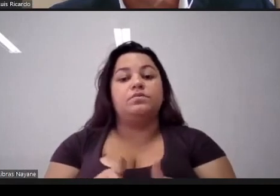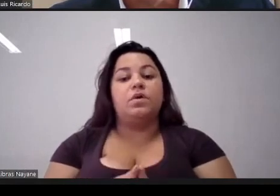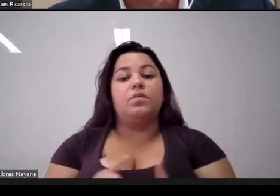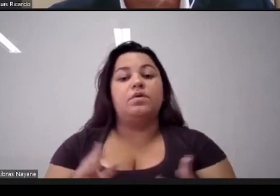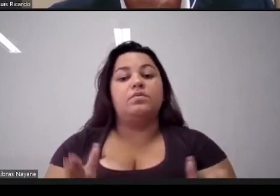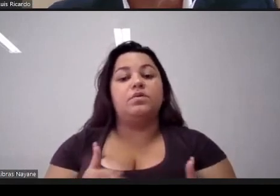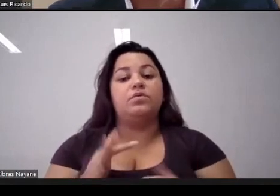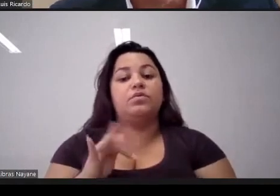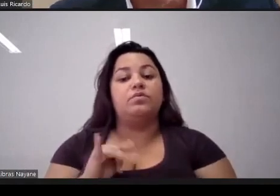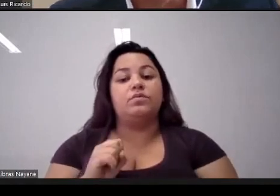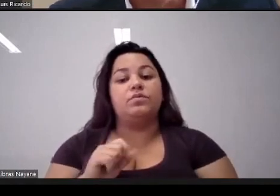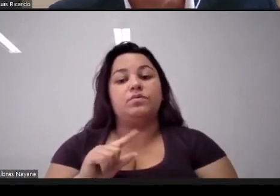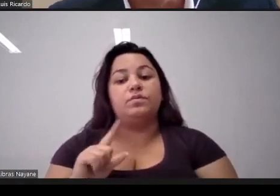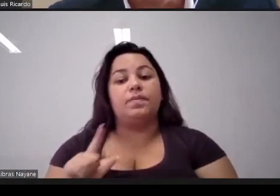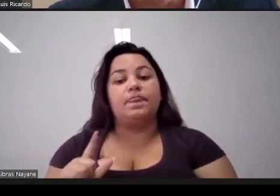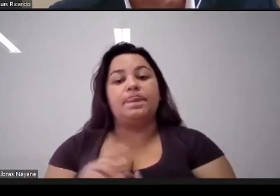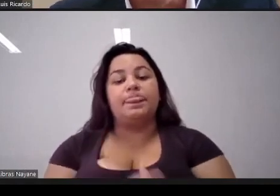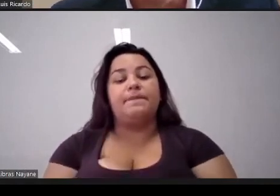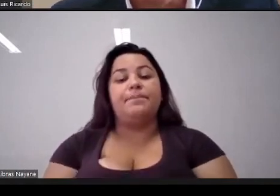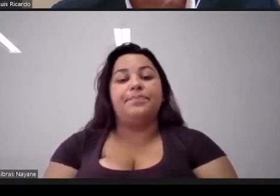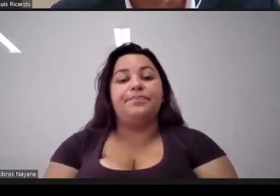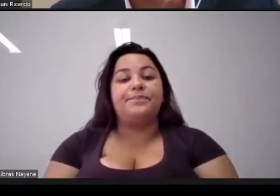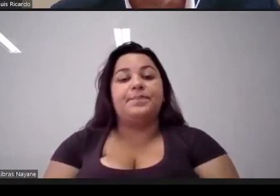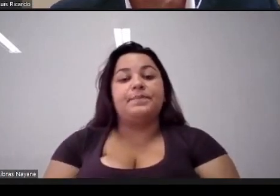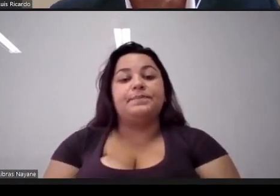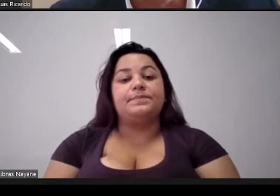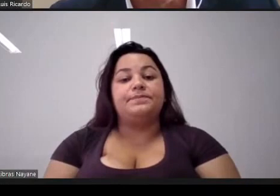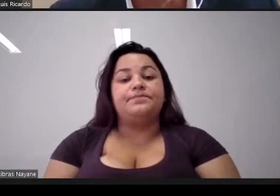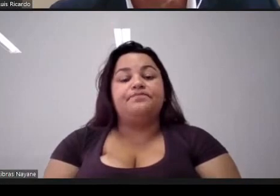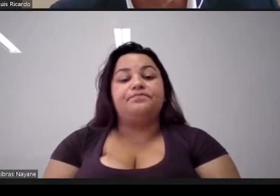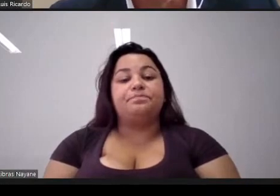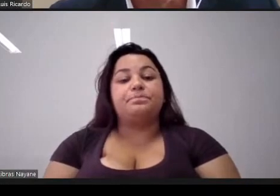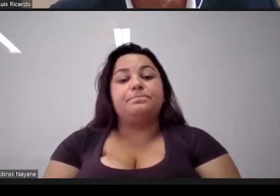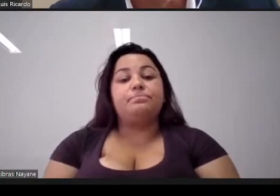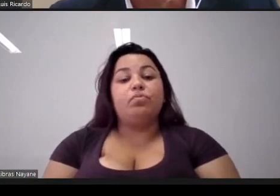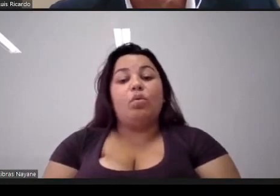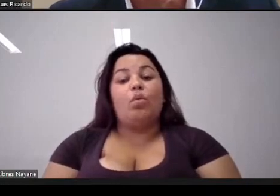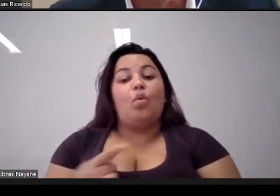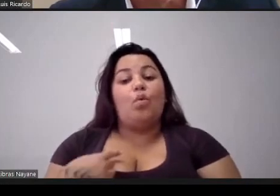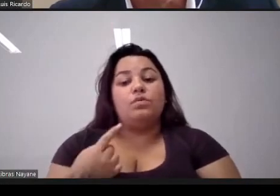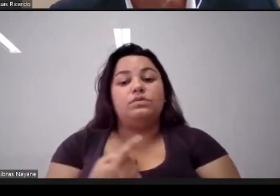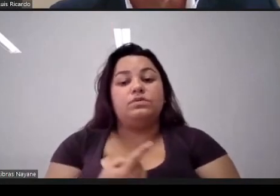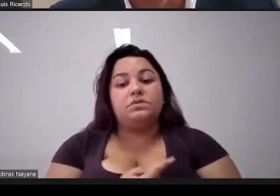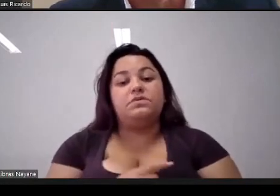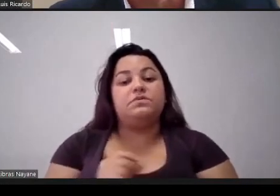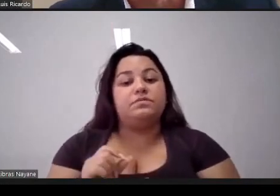I think it's whether it really acts as an incentive and makes people save more, I